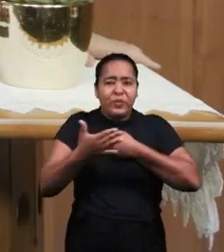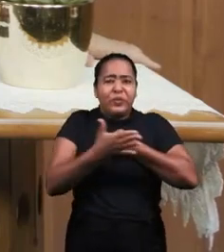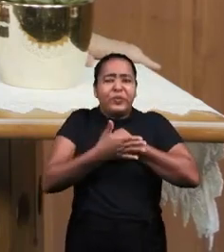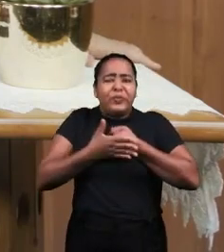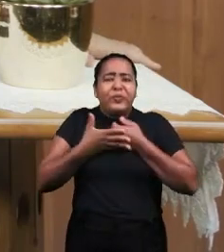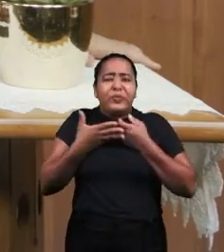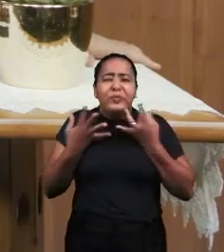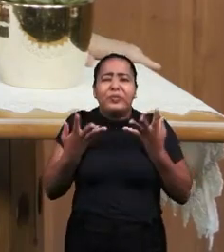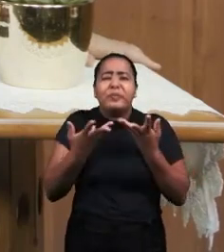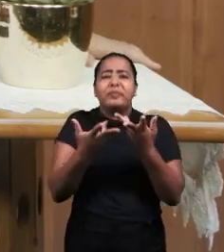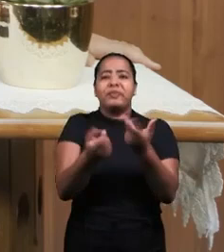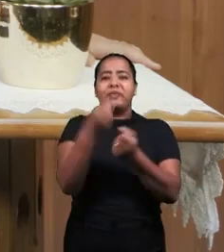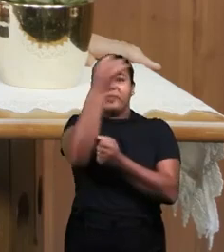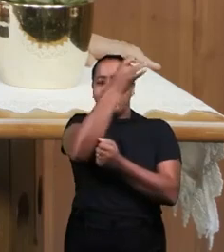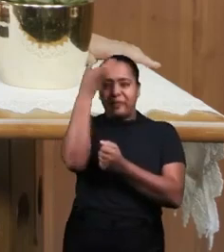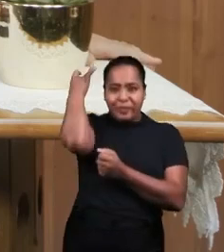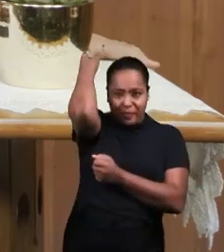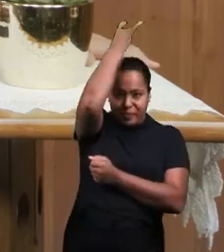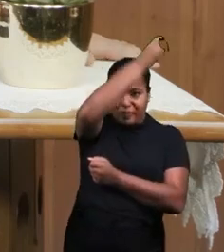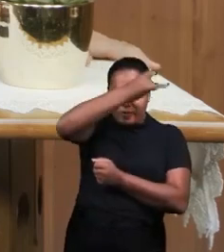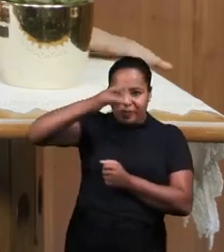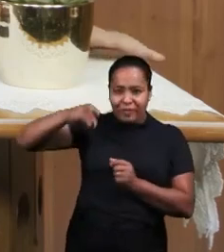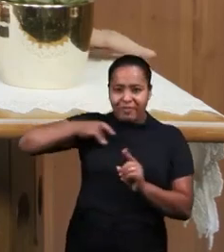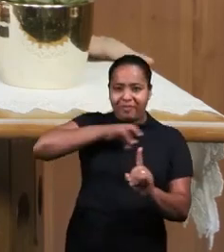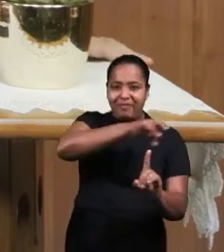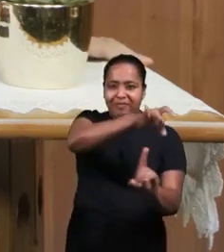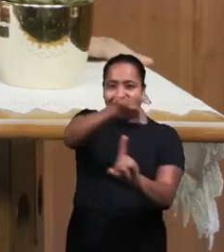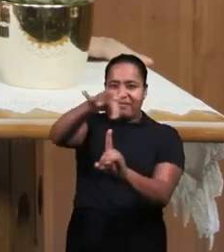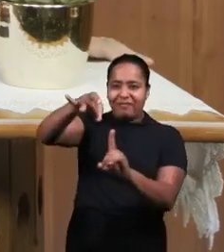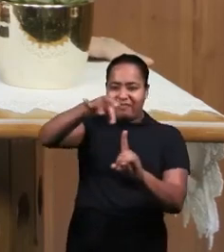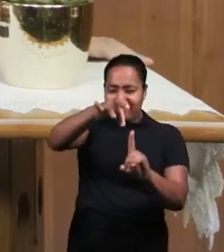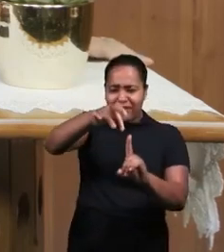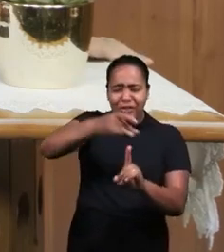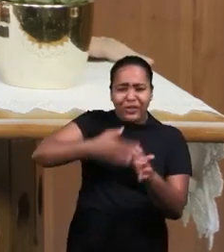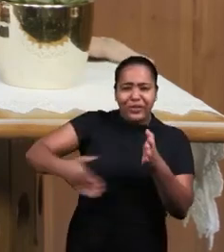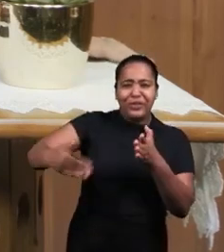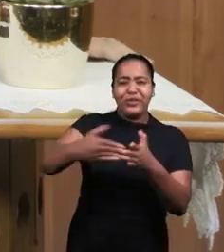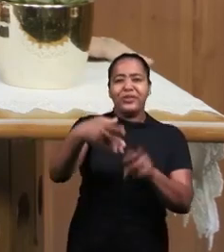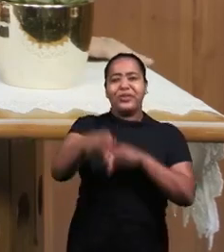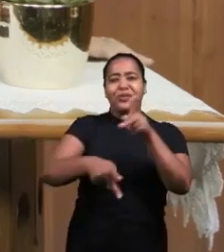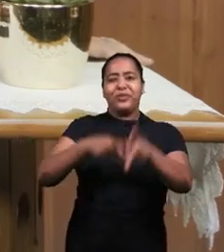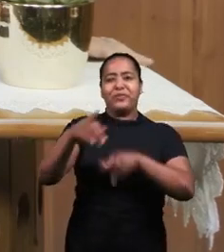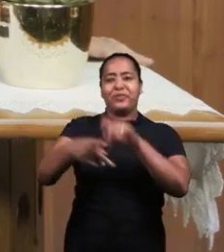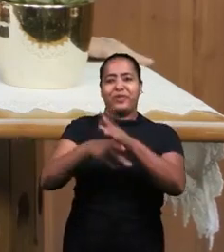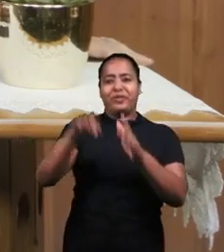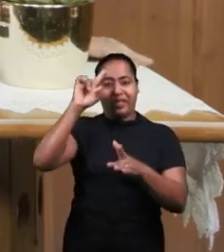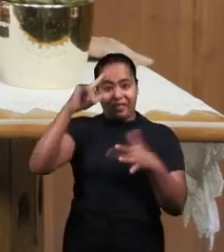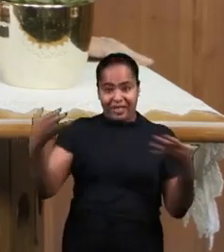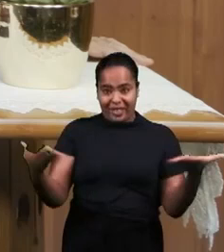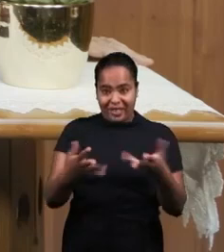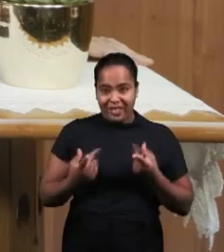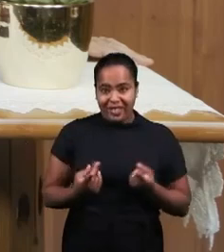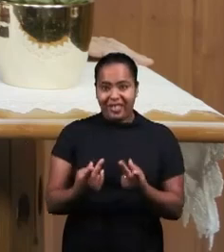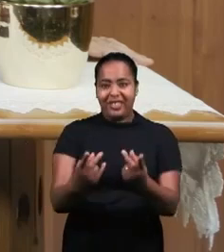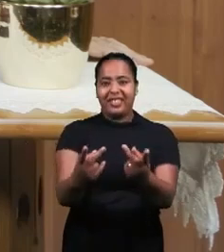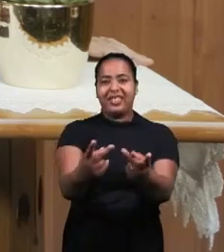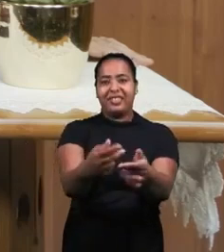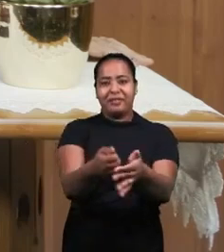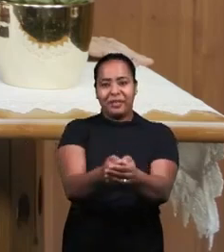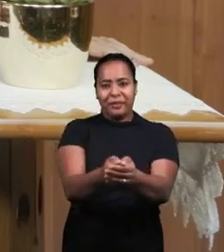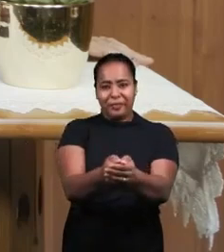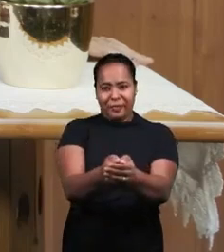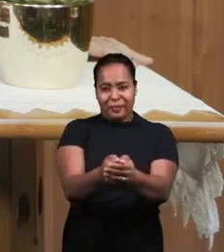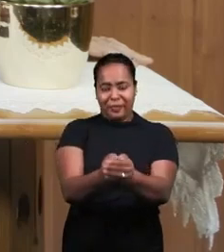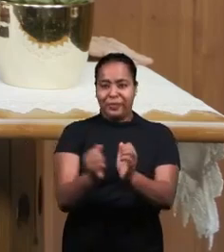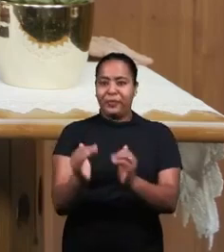and eternal consolations of the Holy Spirit can rest upon you and all the people of God now and